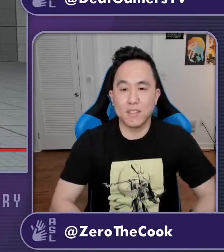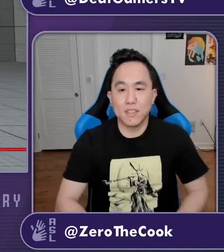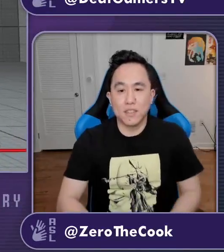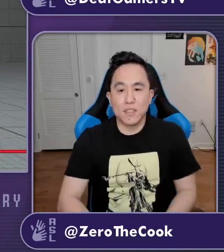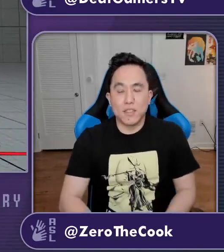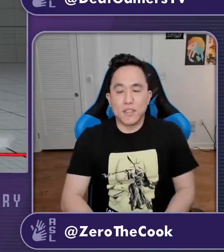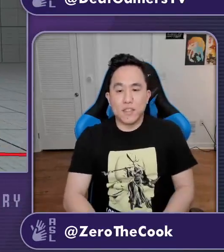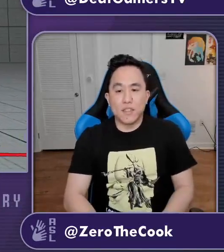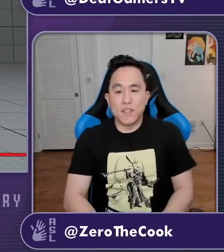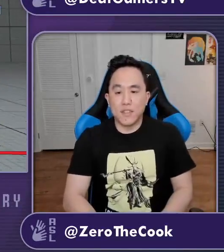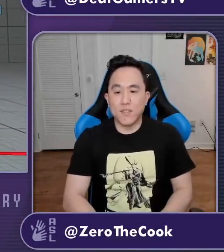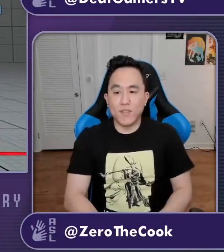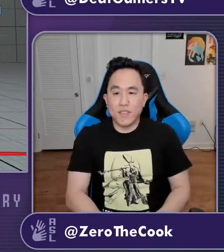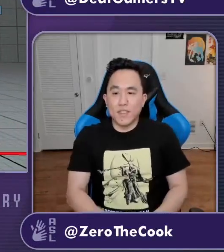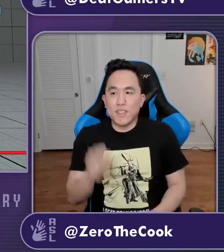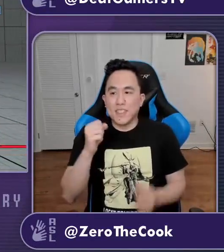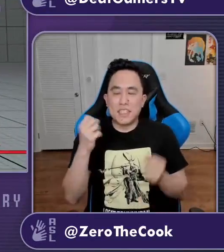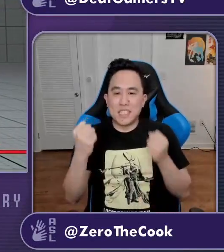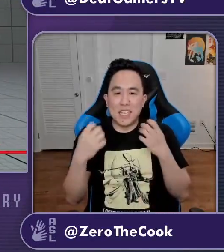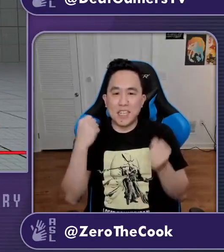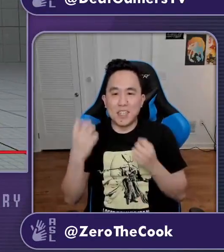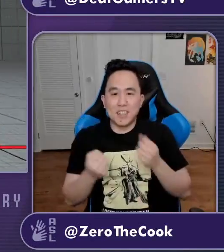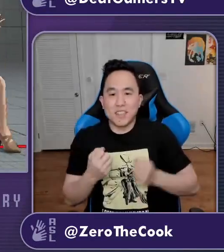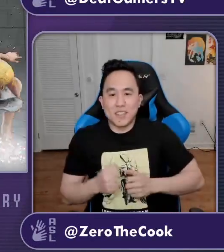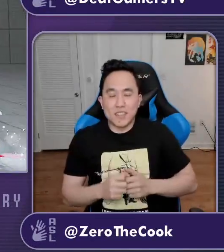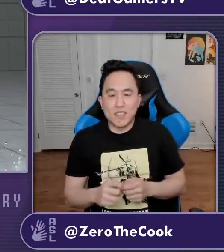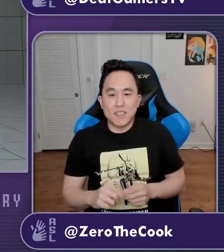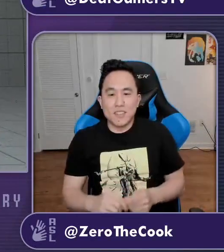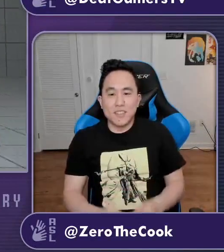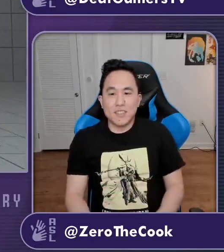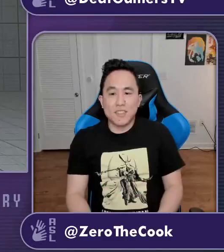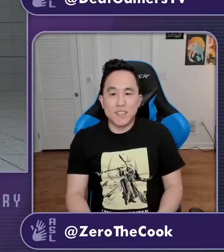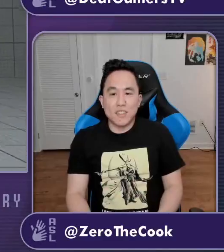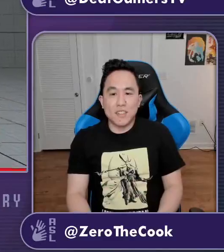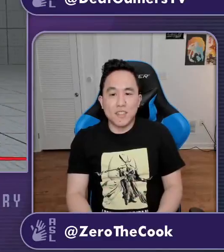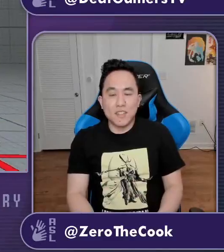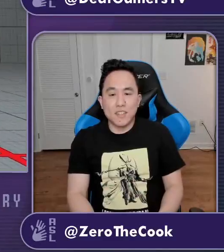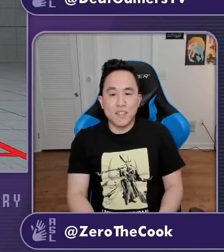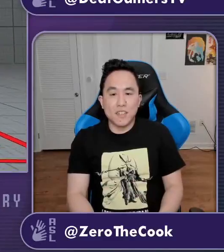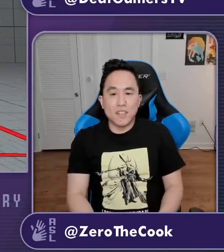Nice little copy round start strategy coming in from both players.